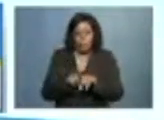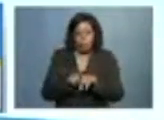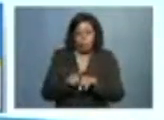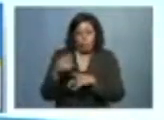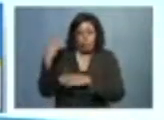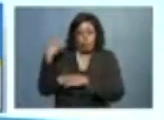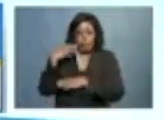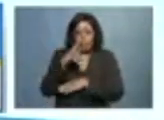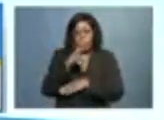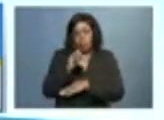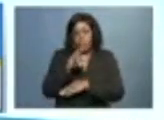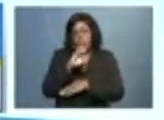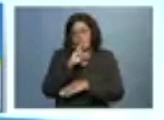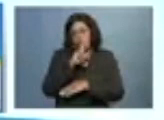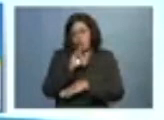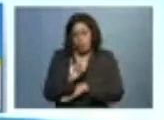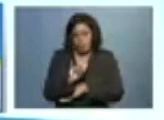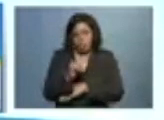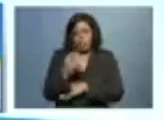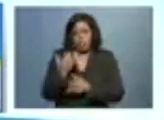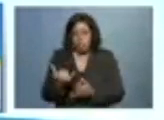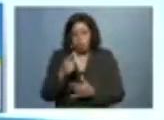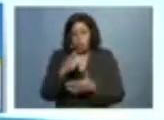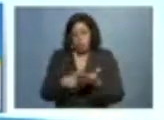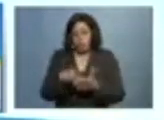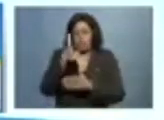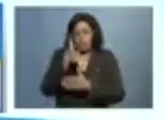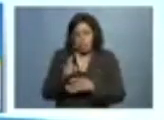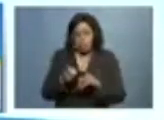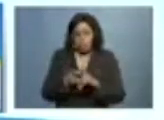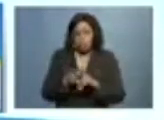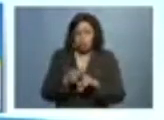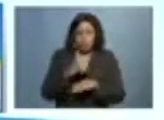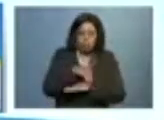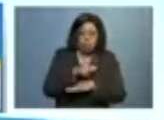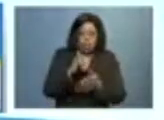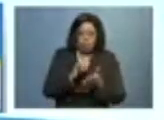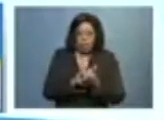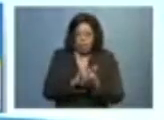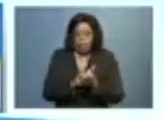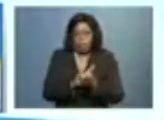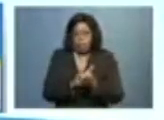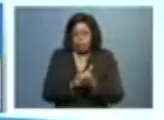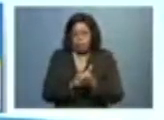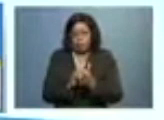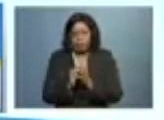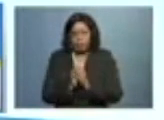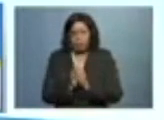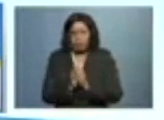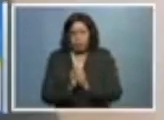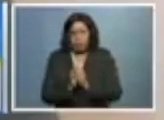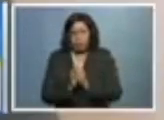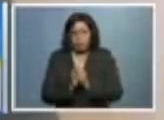managing mercury. Tonight we'll tell you what needs to be done to combat mercury contamination and what's being rolled out to raise